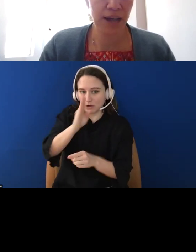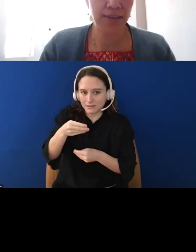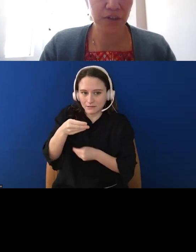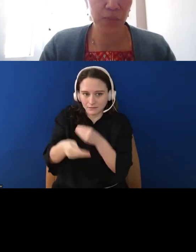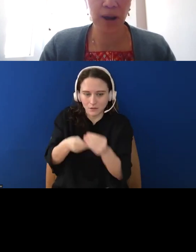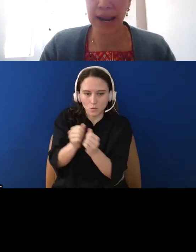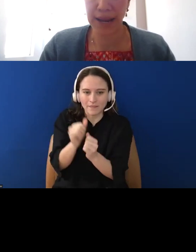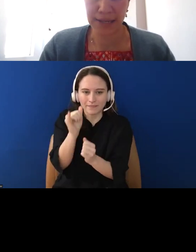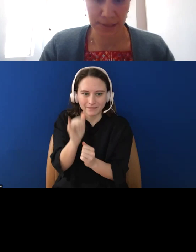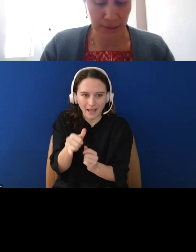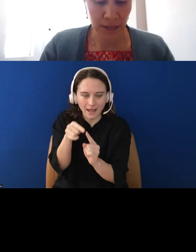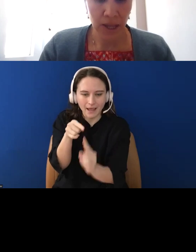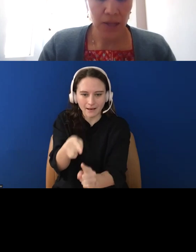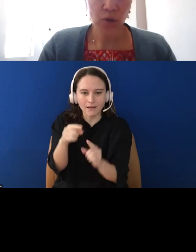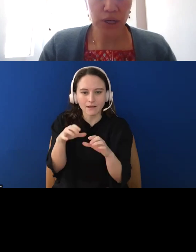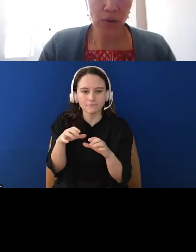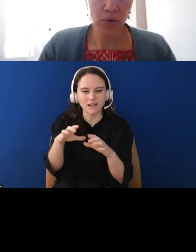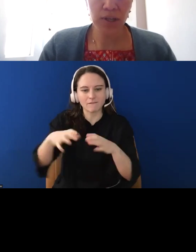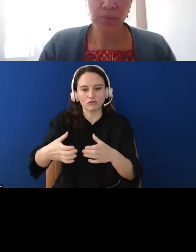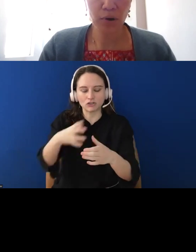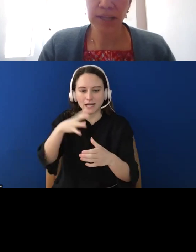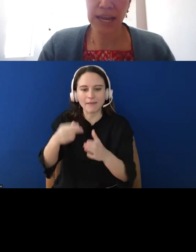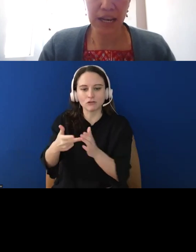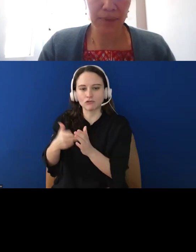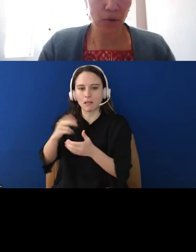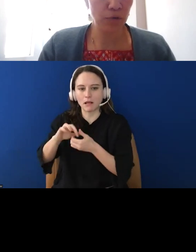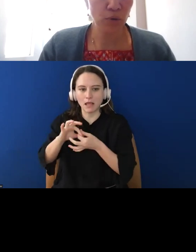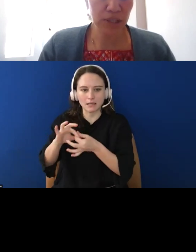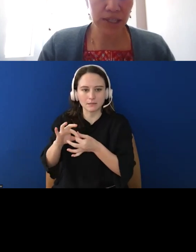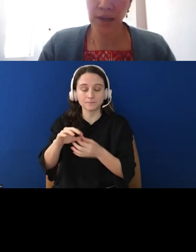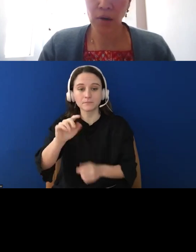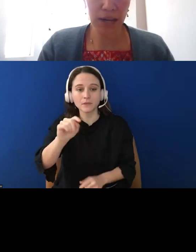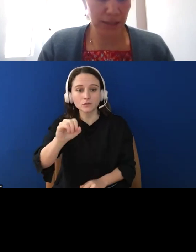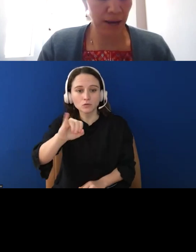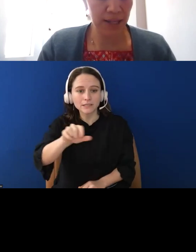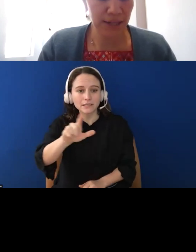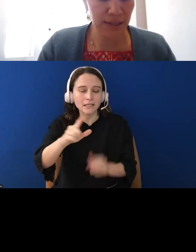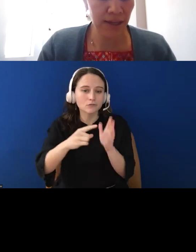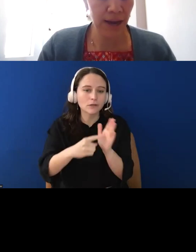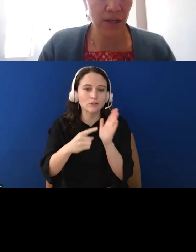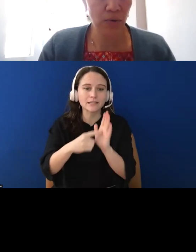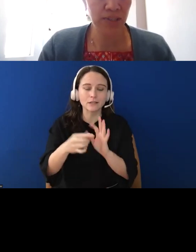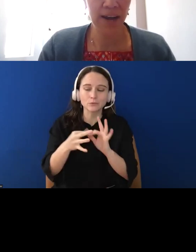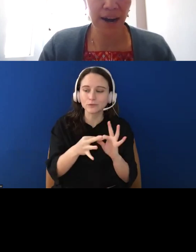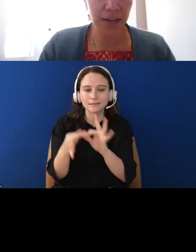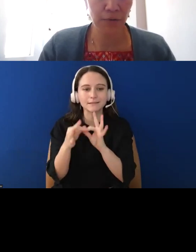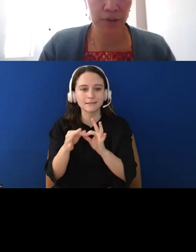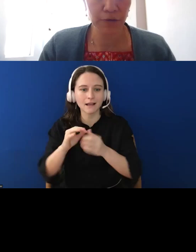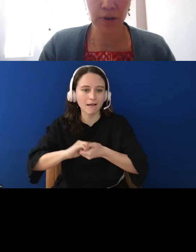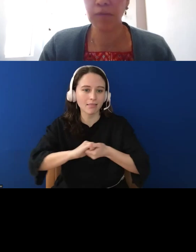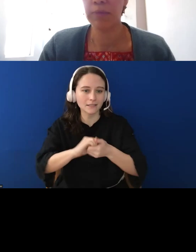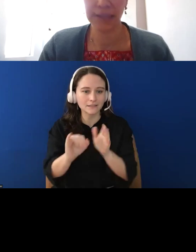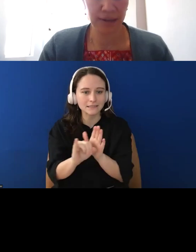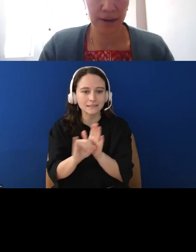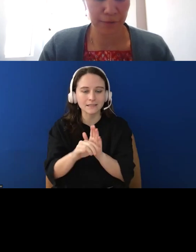Confederation and the Triple Alliances. Tohil was an important element of unity, collective identity, and it was a guide for